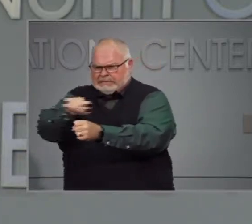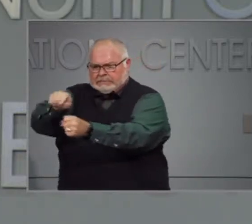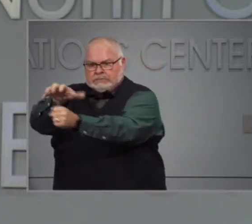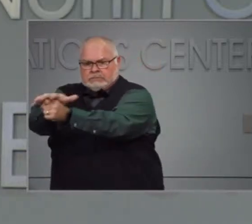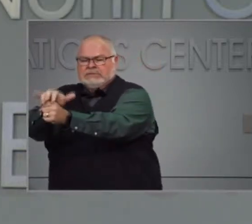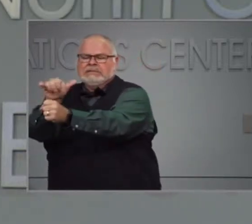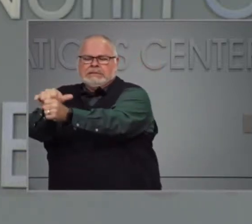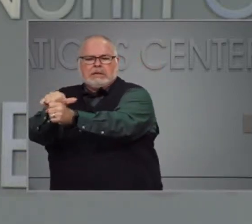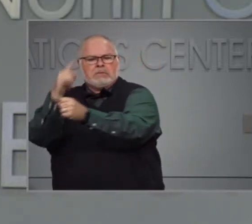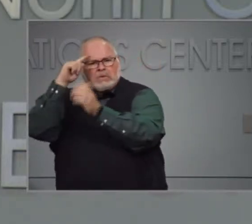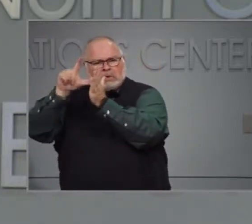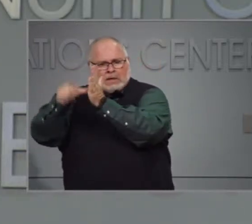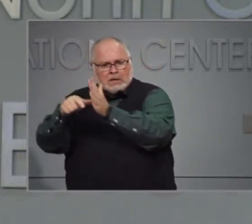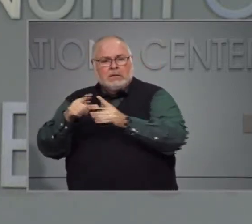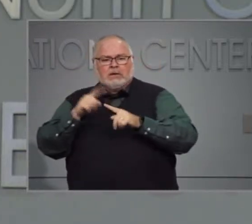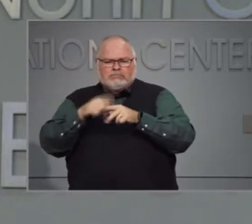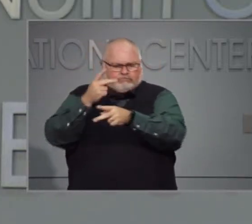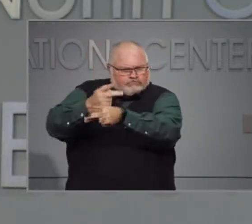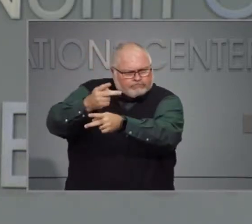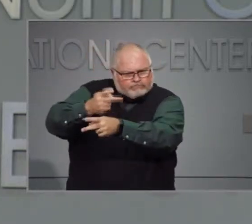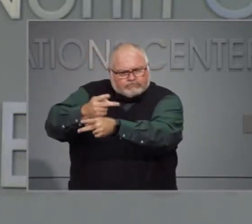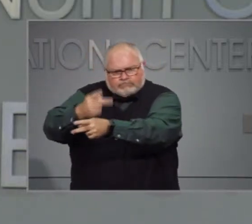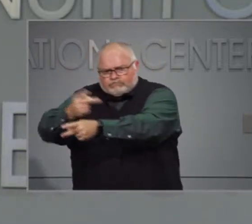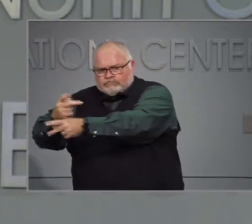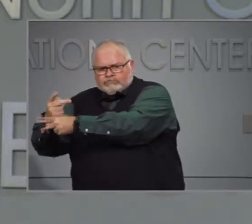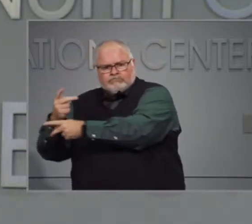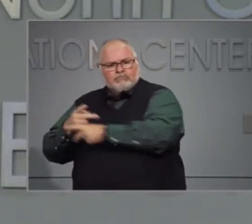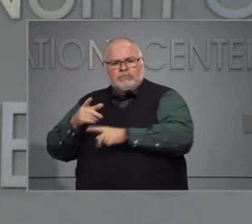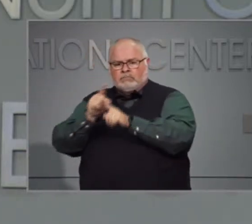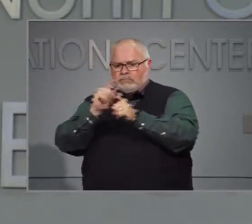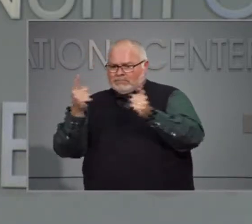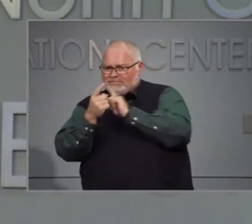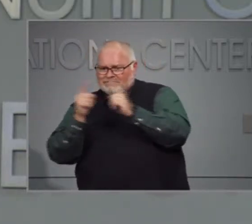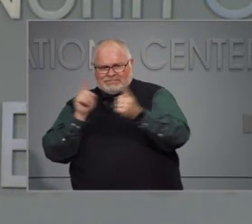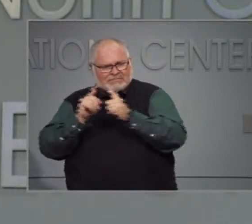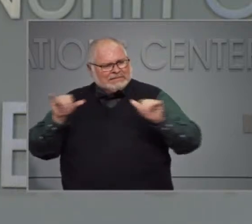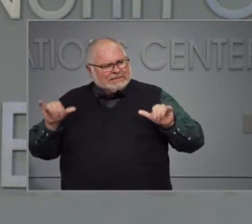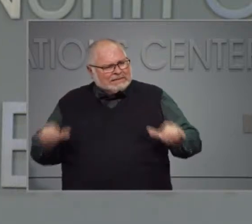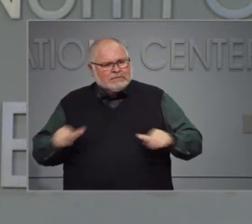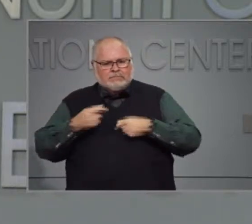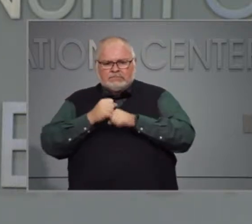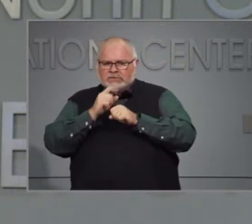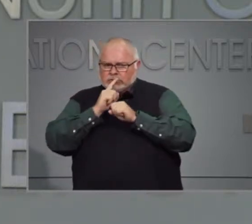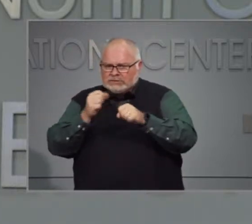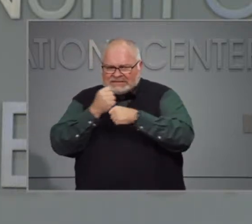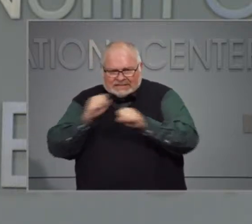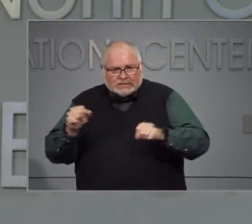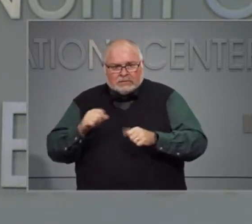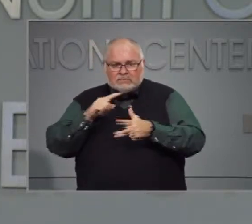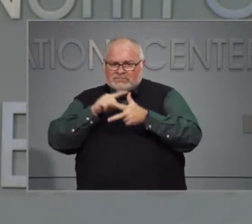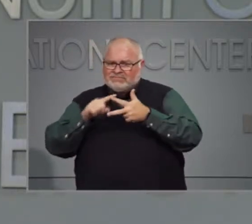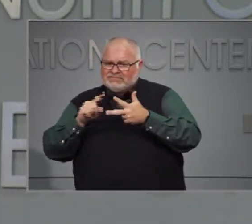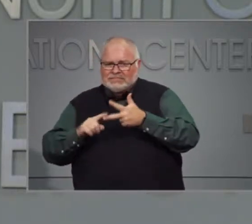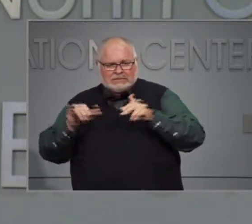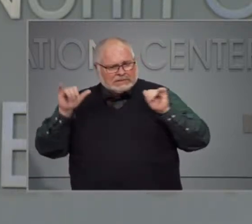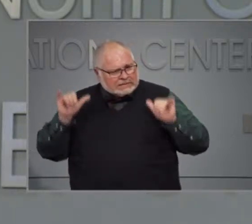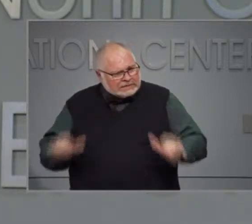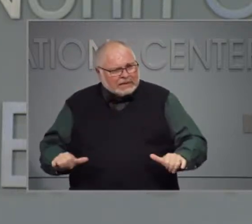need to undertake social distancing as a precautionary measure. These are people that are